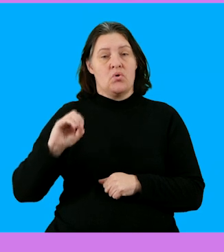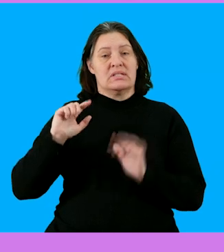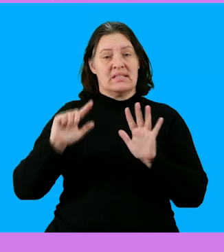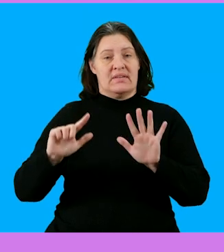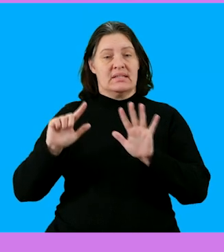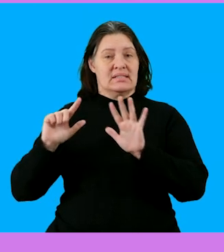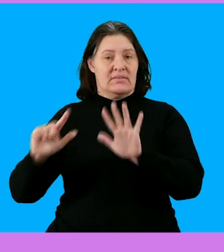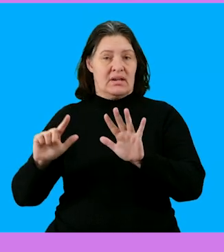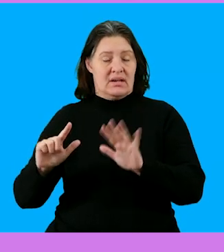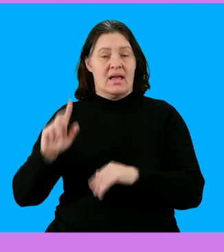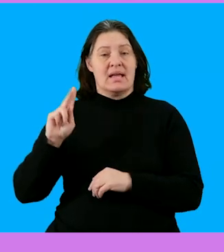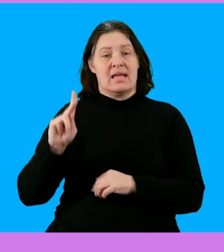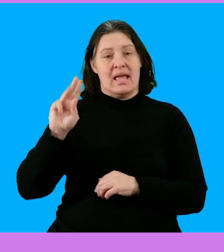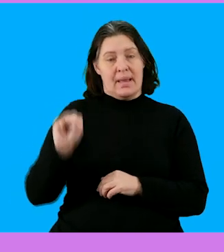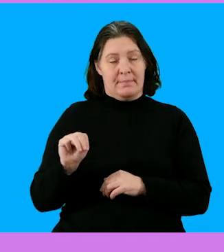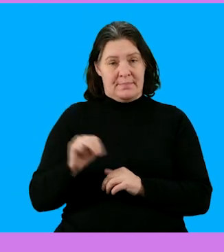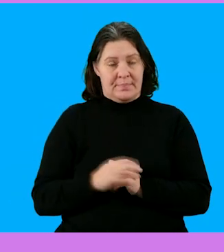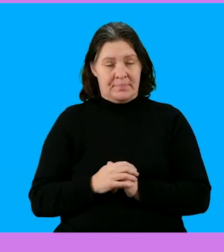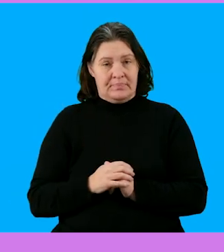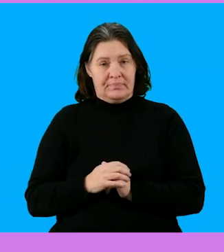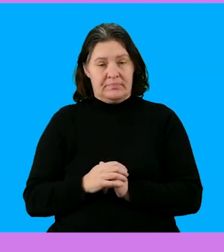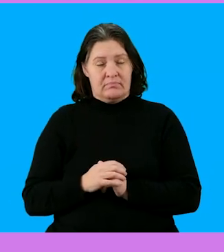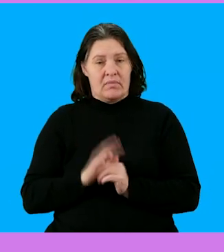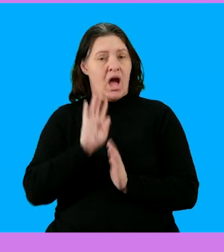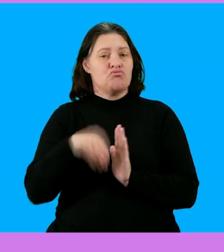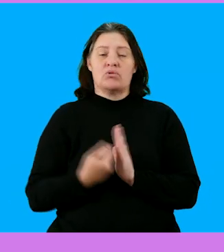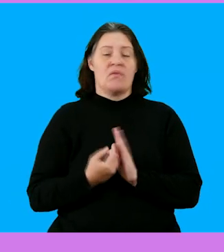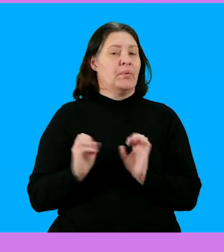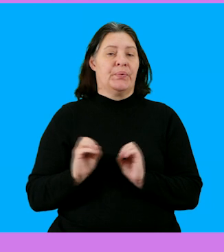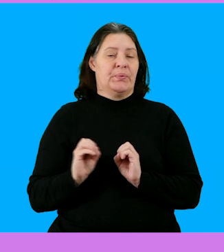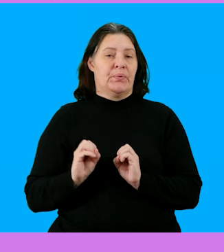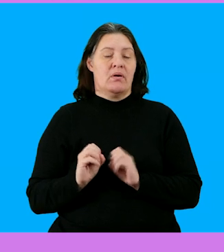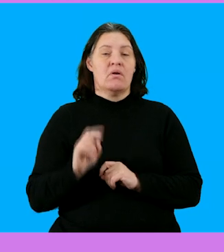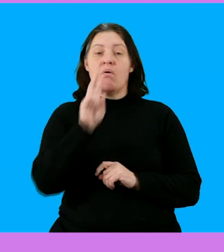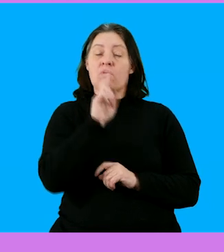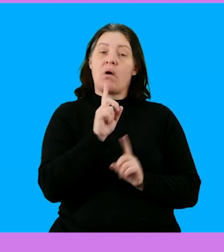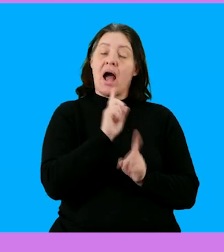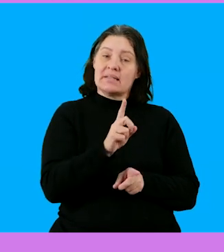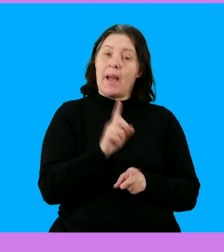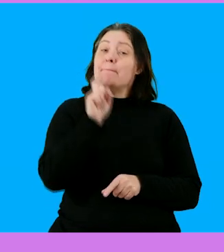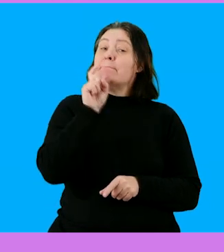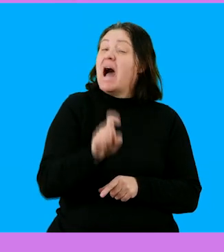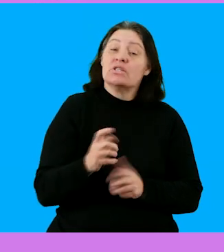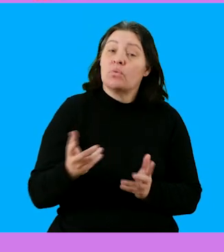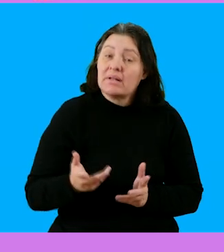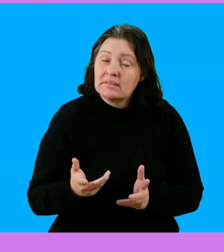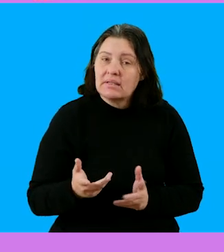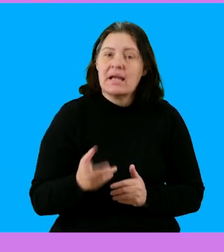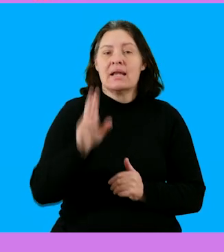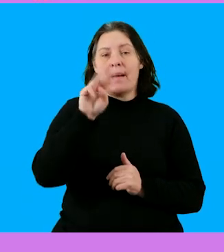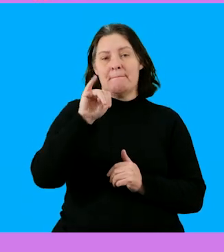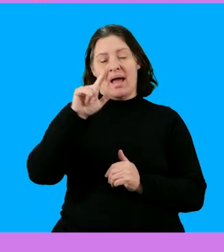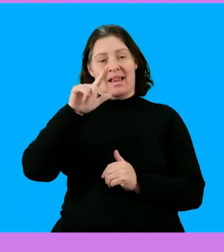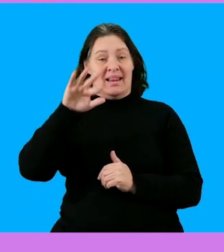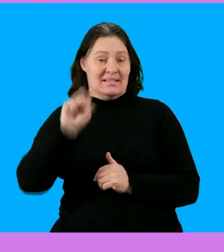407.692377 kilometers. Right? I'm not going to round off because if you look, my answers should be written